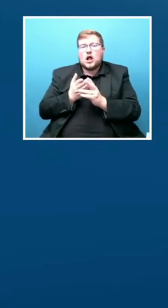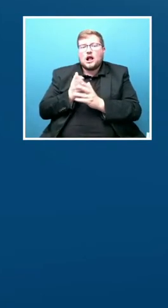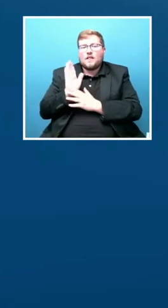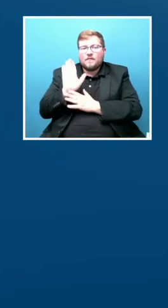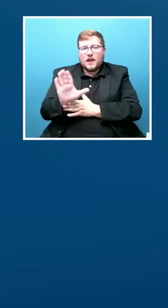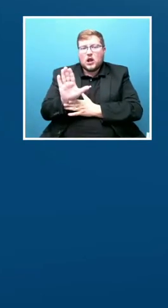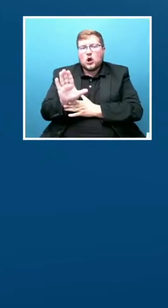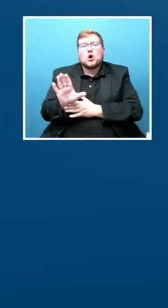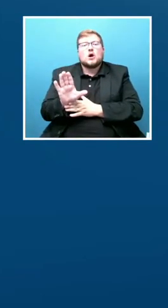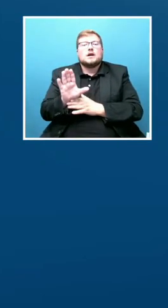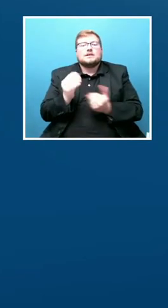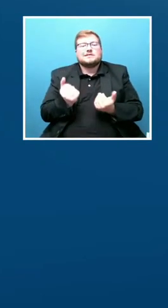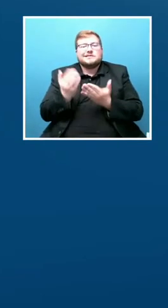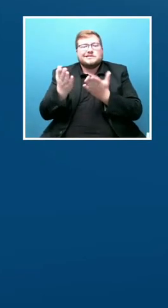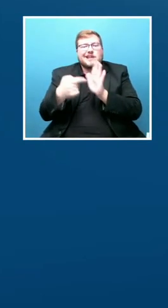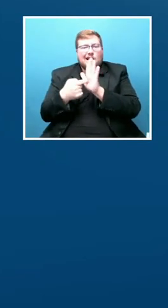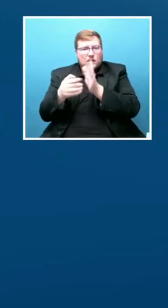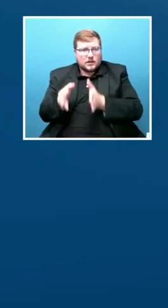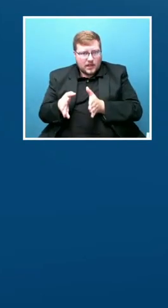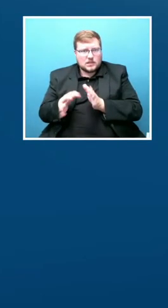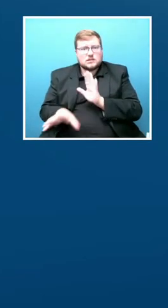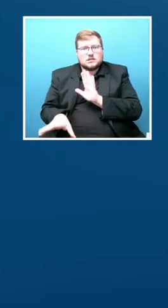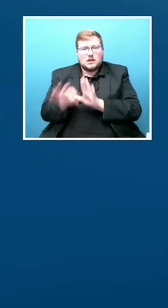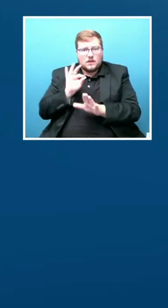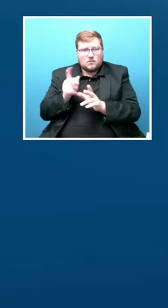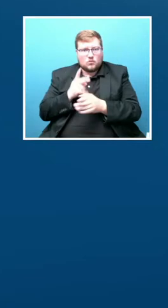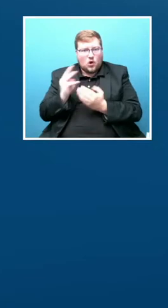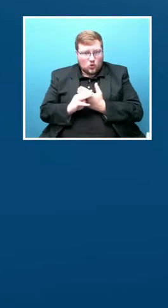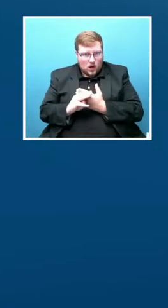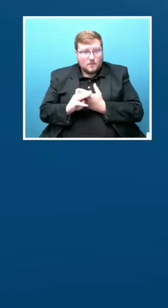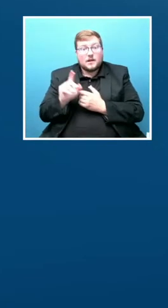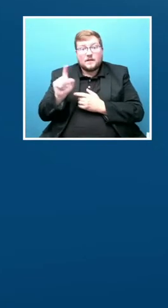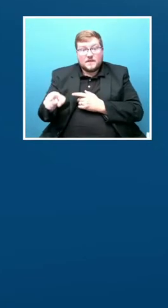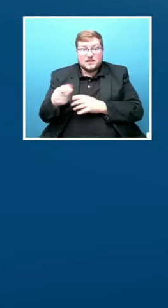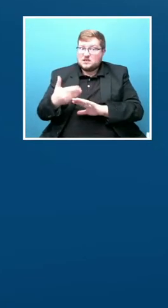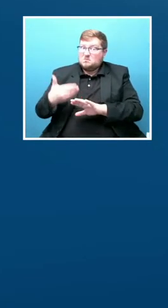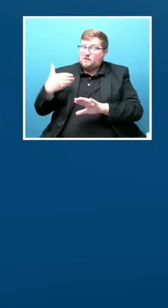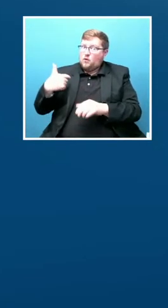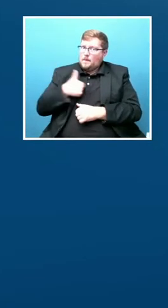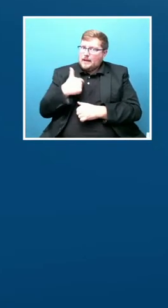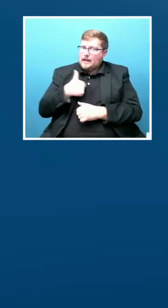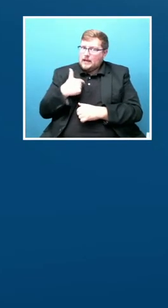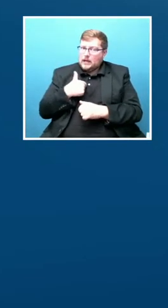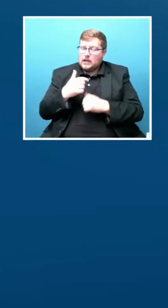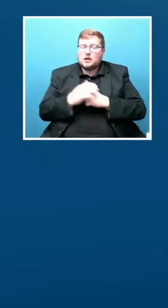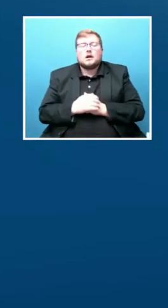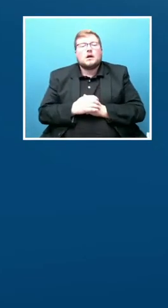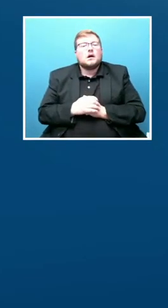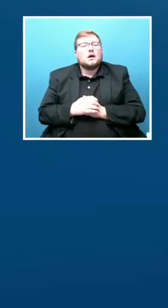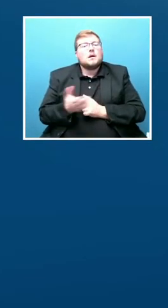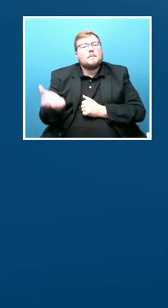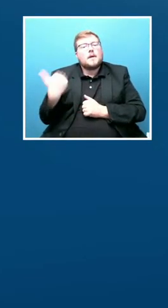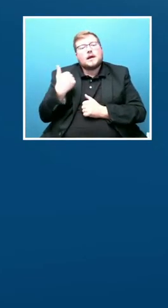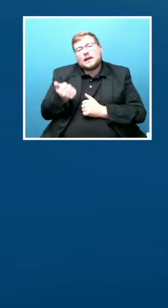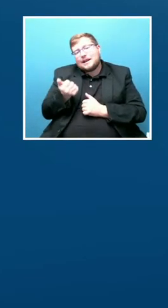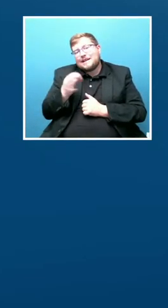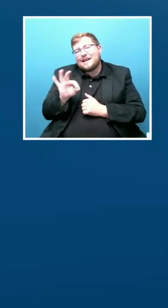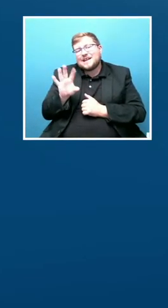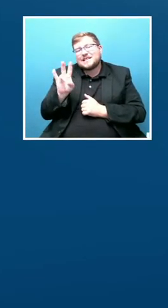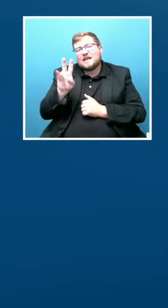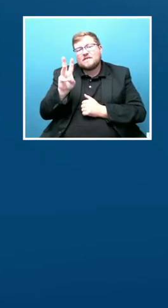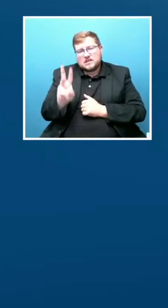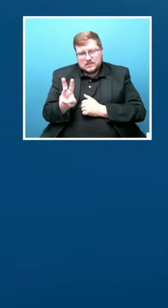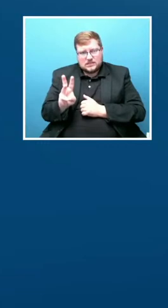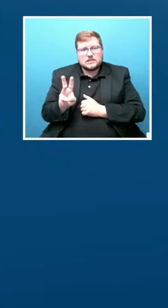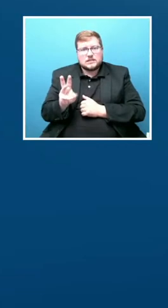plans. This dates back, Chairman Curry, it even predates me. Dates back to the 1976